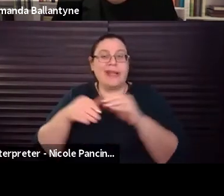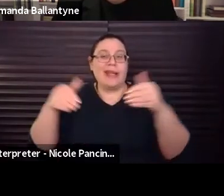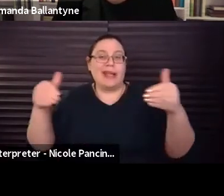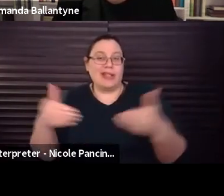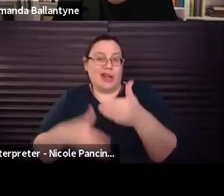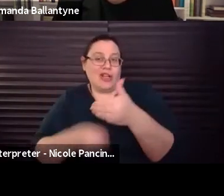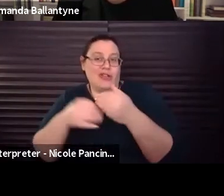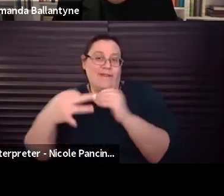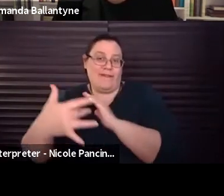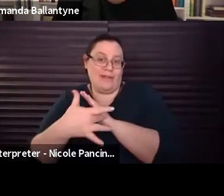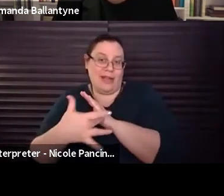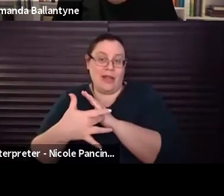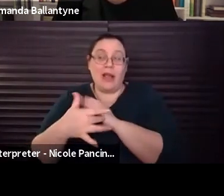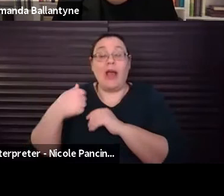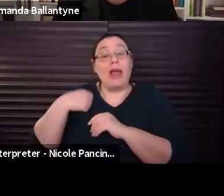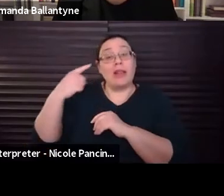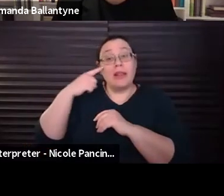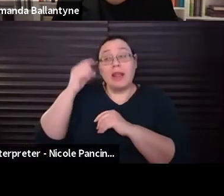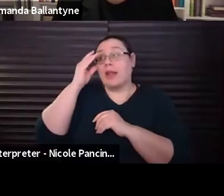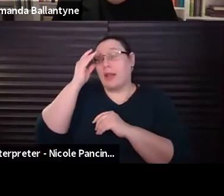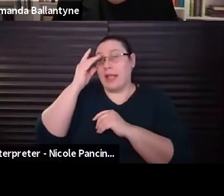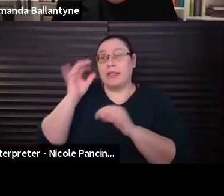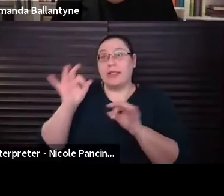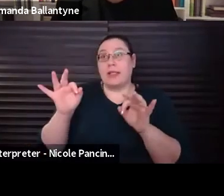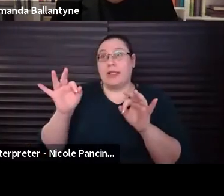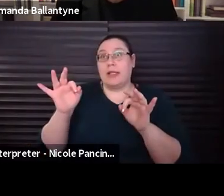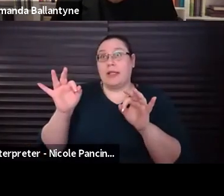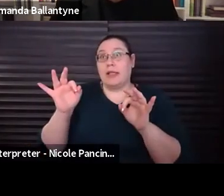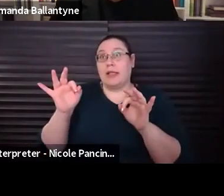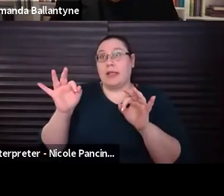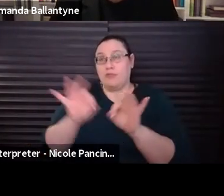technology. And I think it is important for